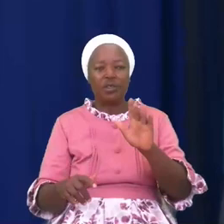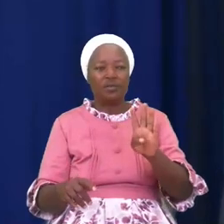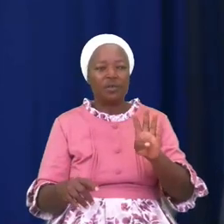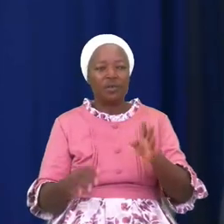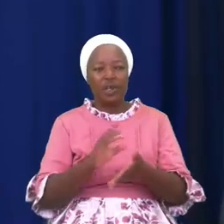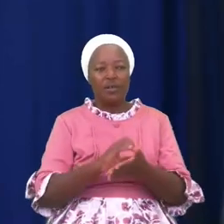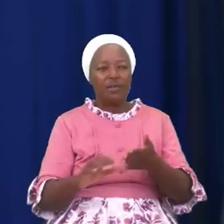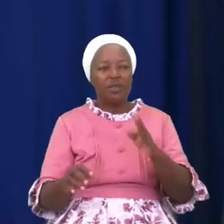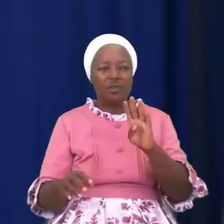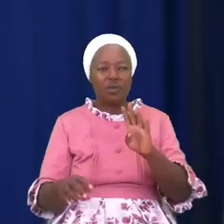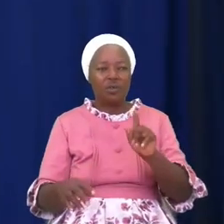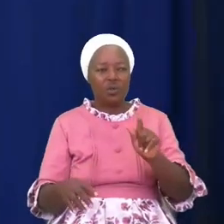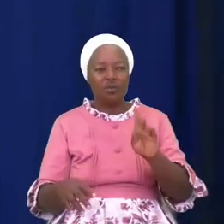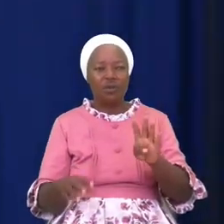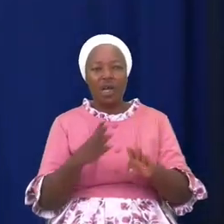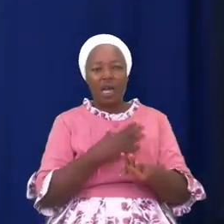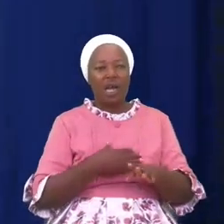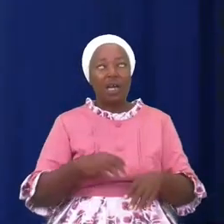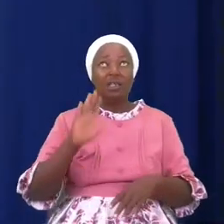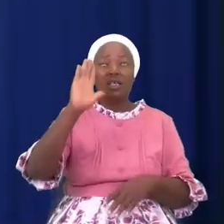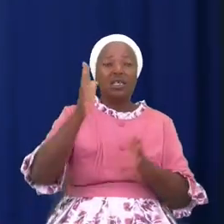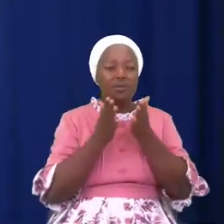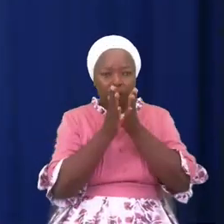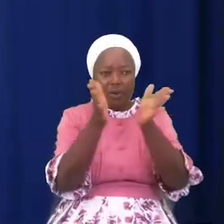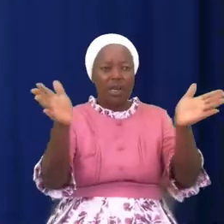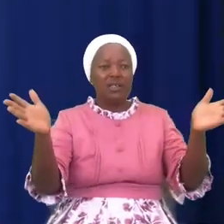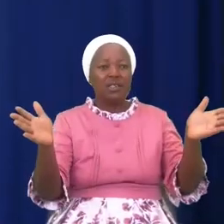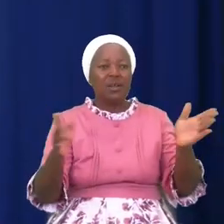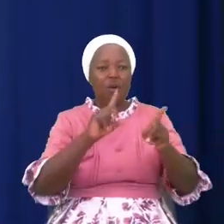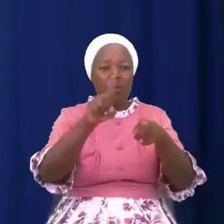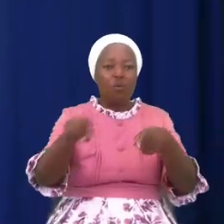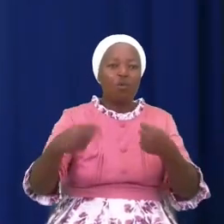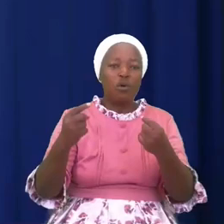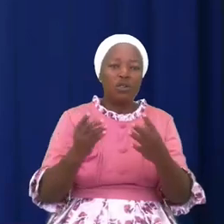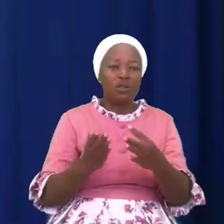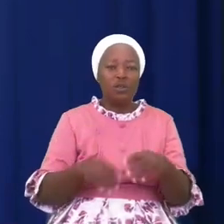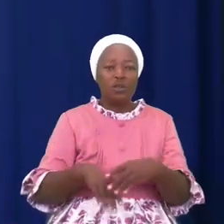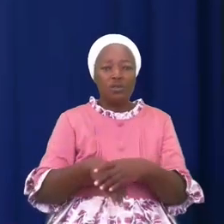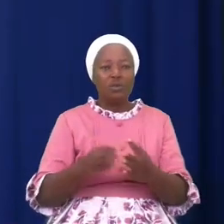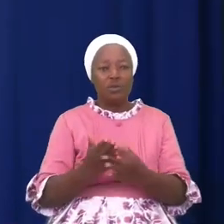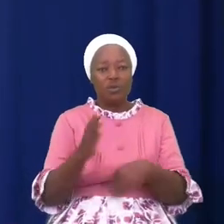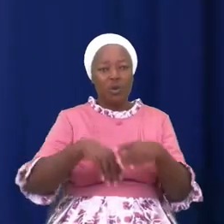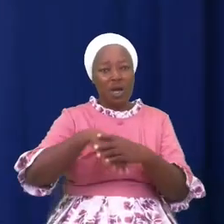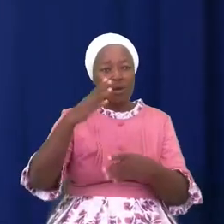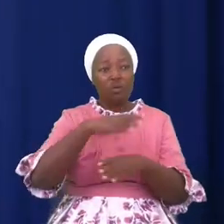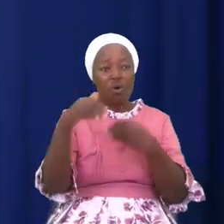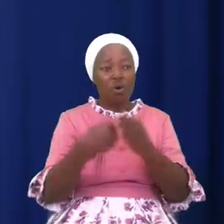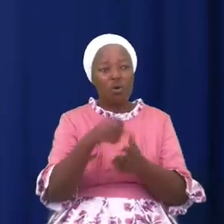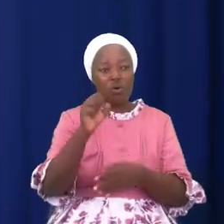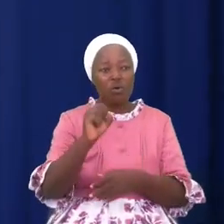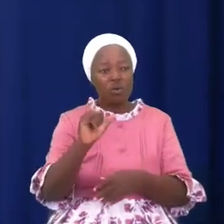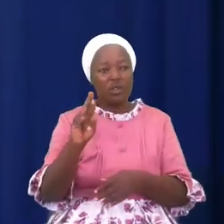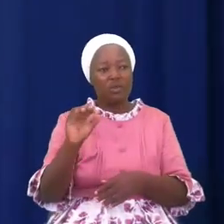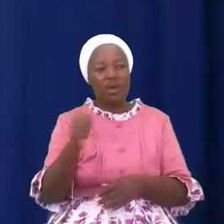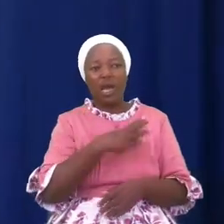went throughout all Syria, and they brought unto him all sick